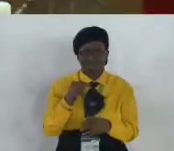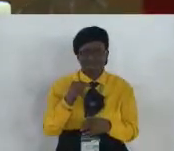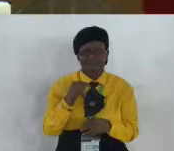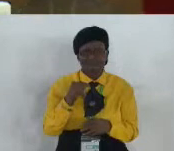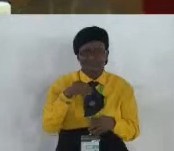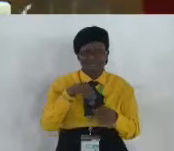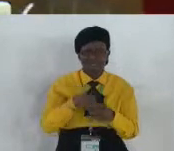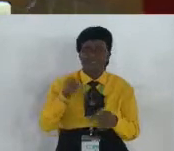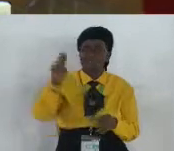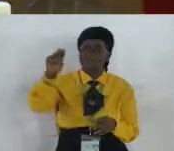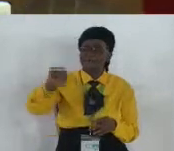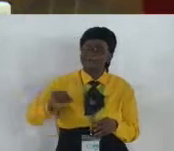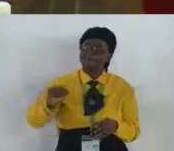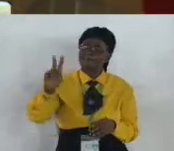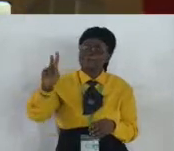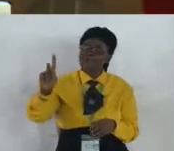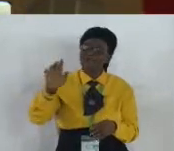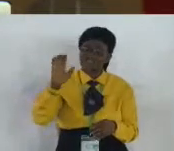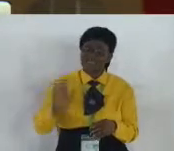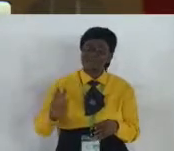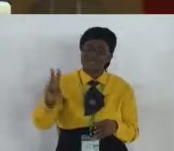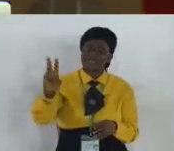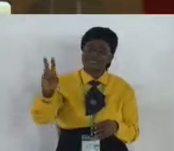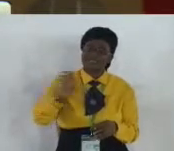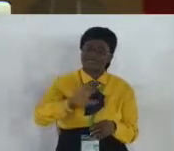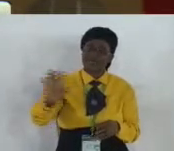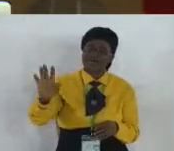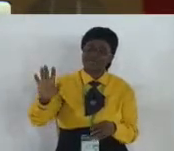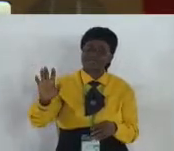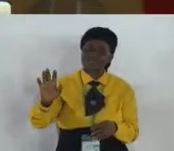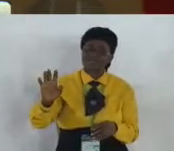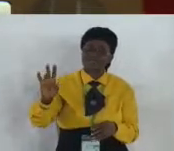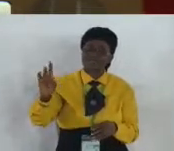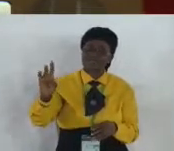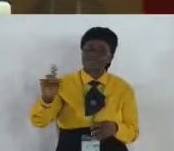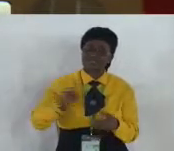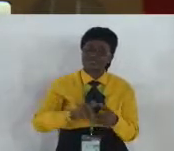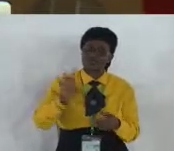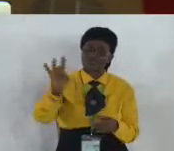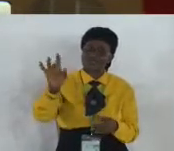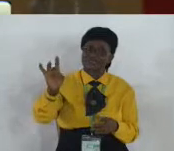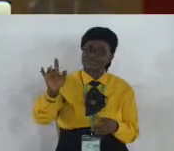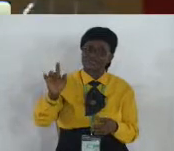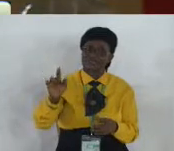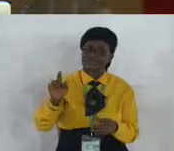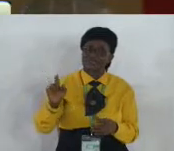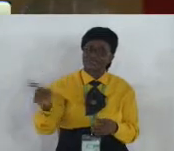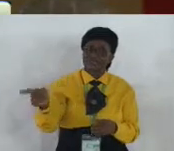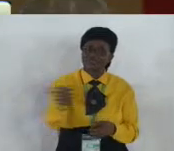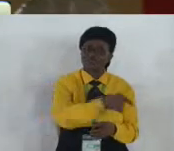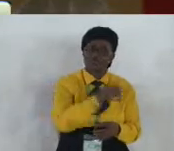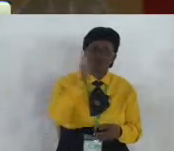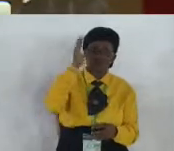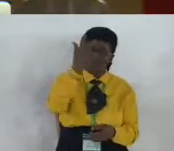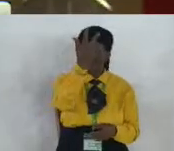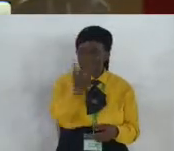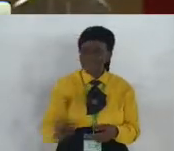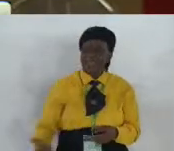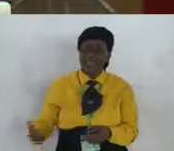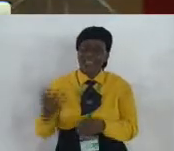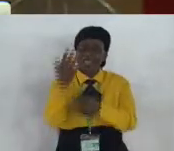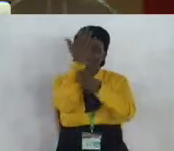in Mark chapter 16 from verse 17 to 18, Mark 16, 17 to 18, you shall lay